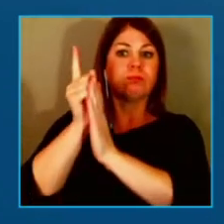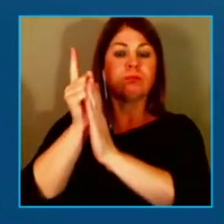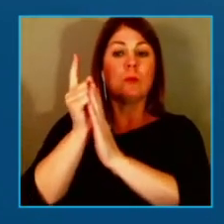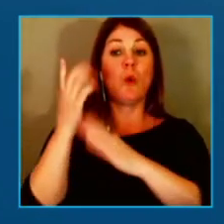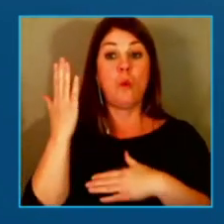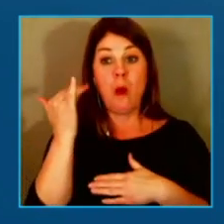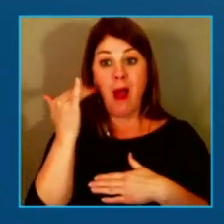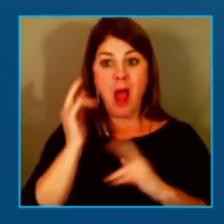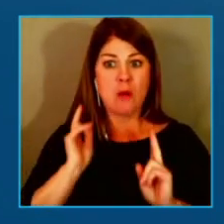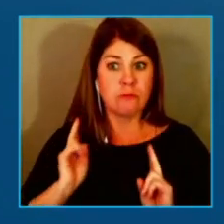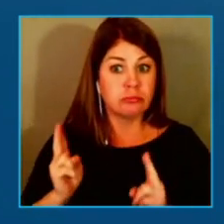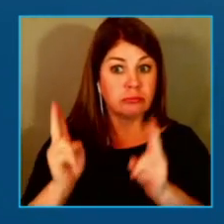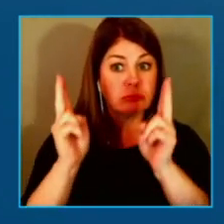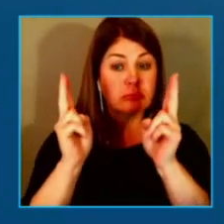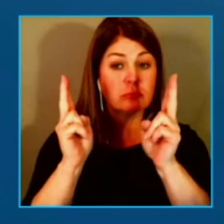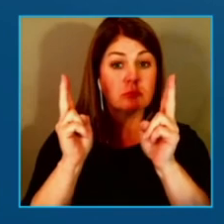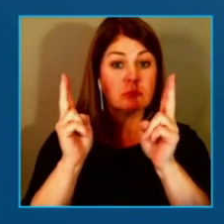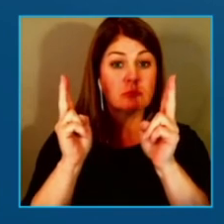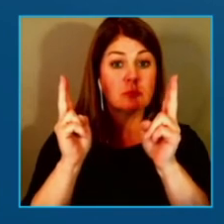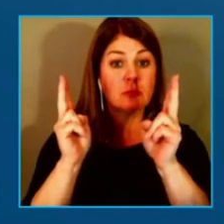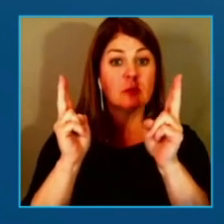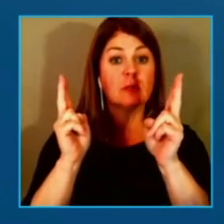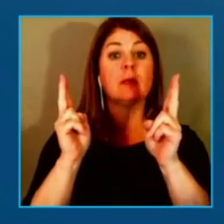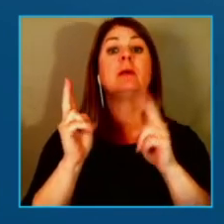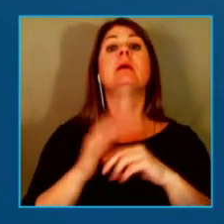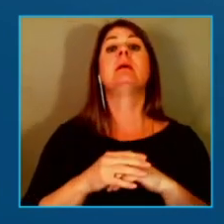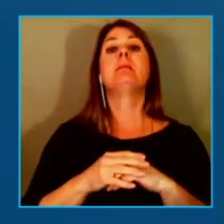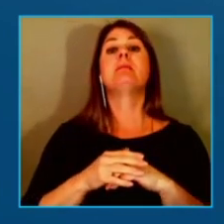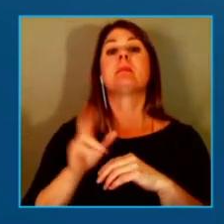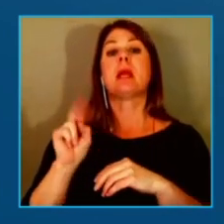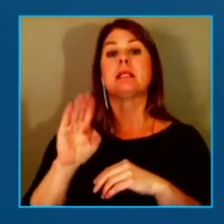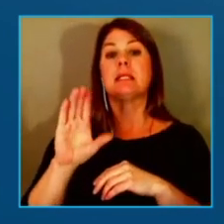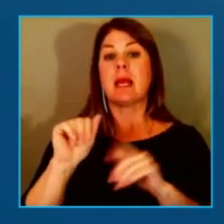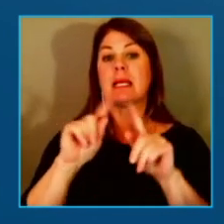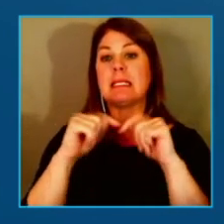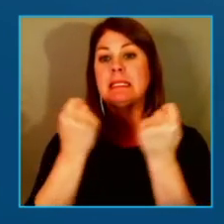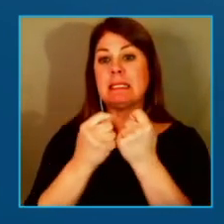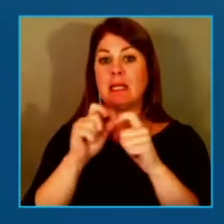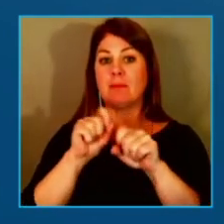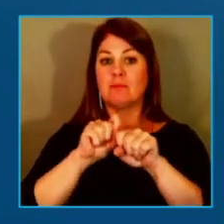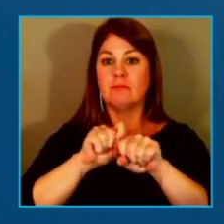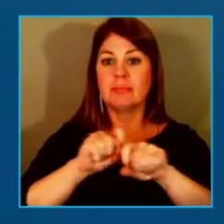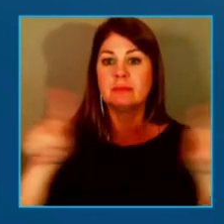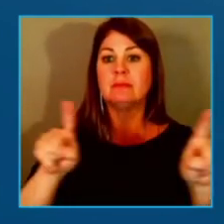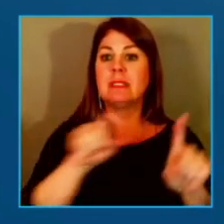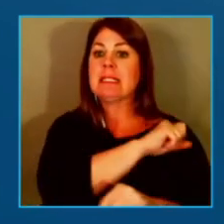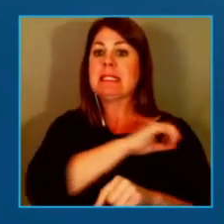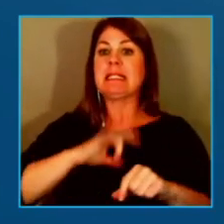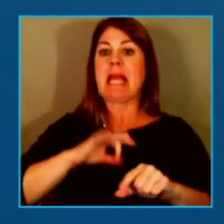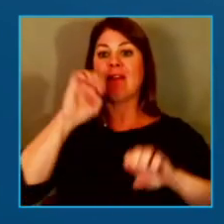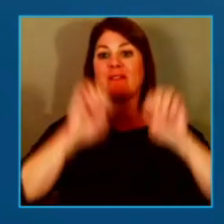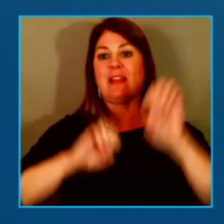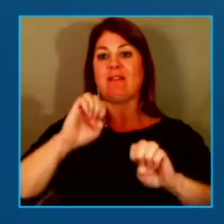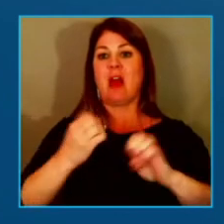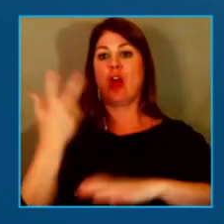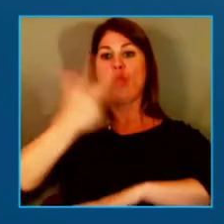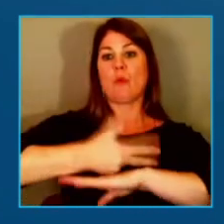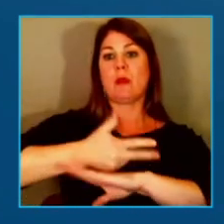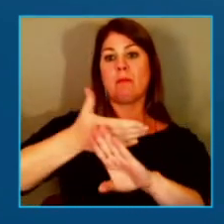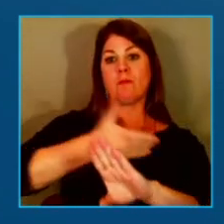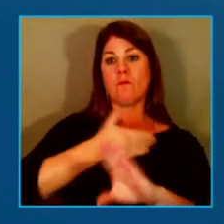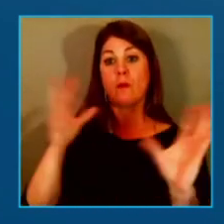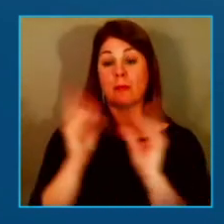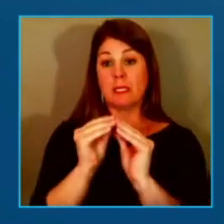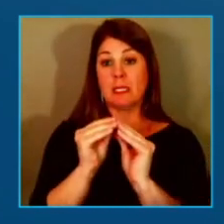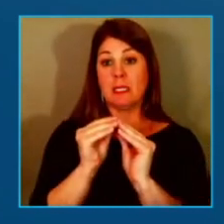rush, the DNC team had sent them a staff evaluation 3 days before that meeting,